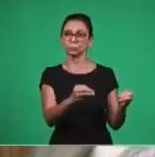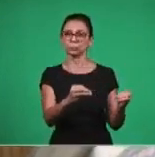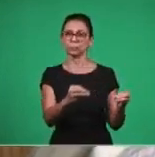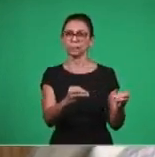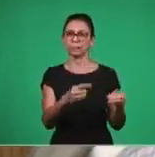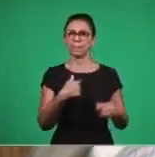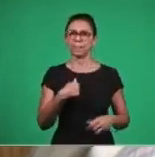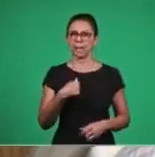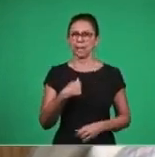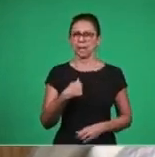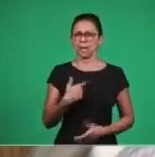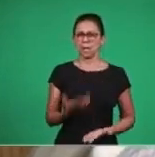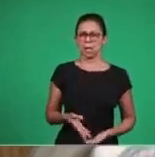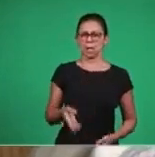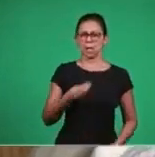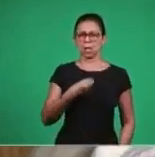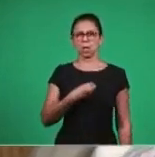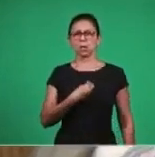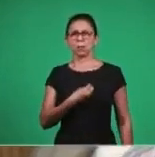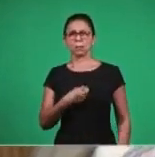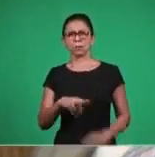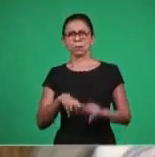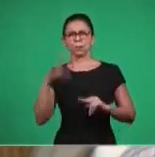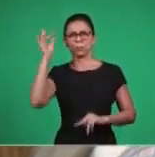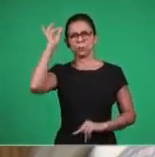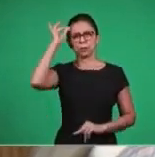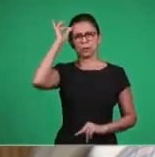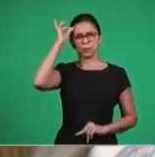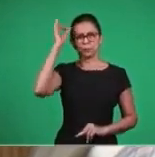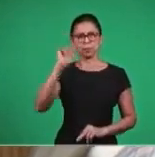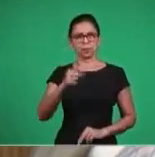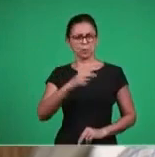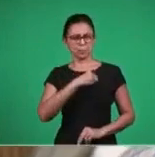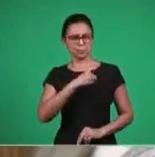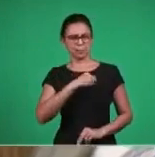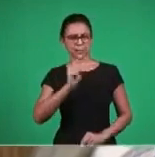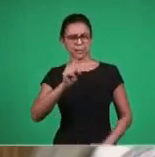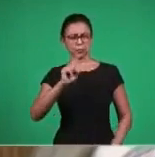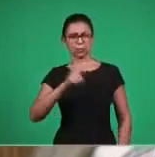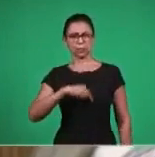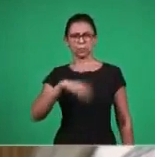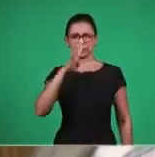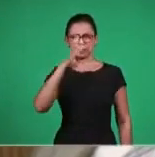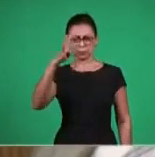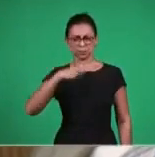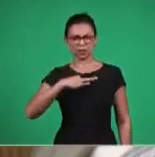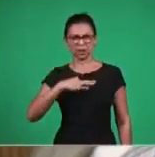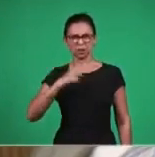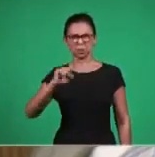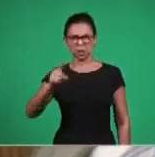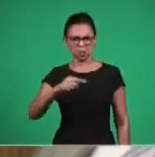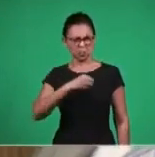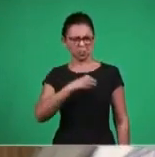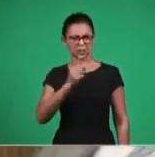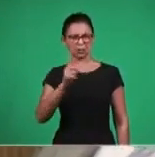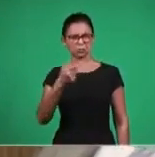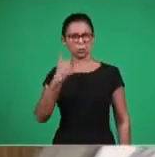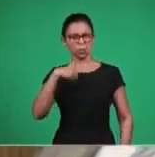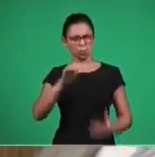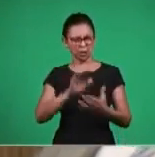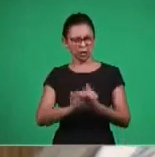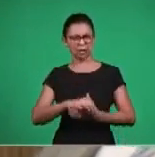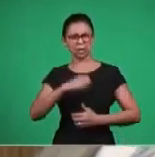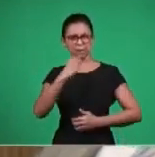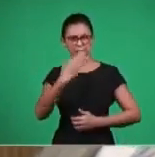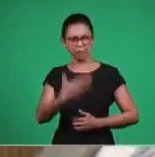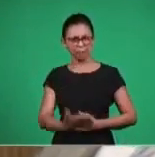reason. Oh, but I'm not in the flesh, I'm the spirit. I'm not in sin. You are judging me. I'm not in sin. I'm